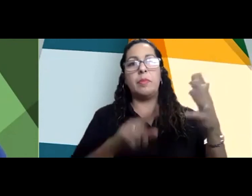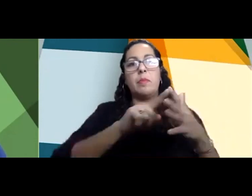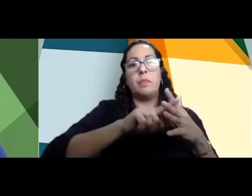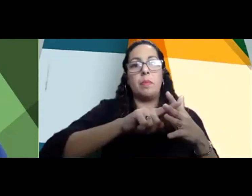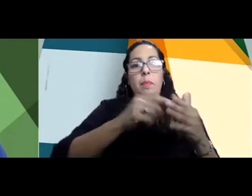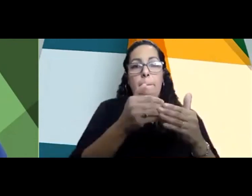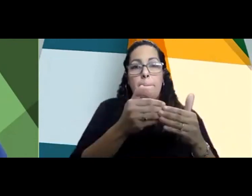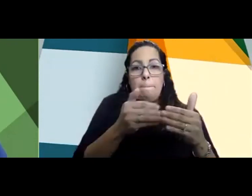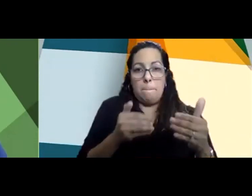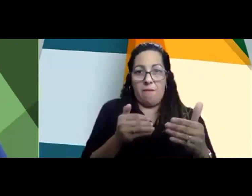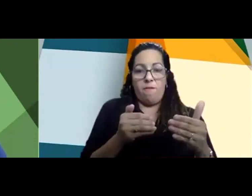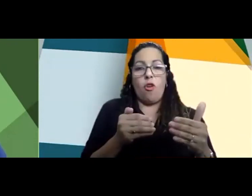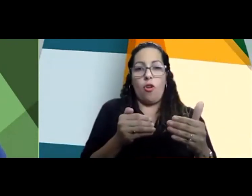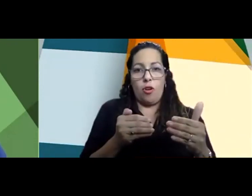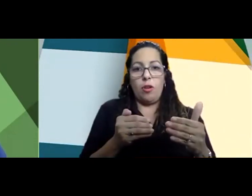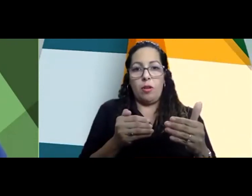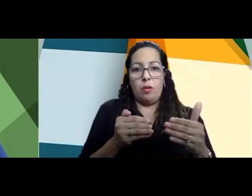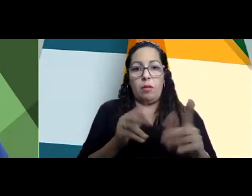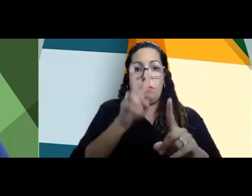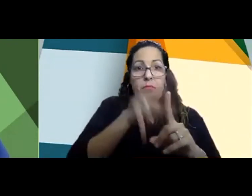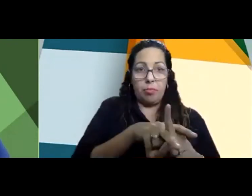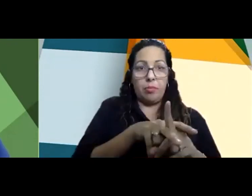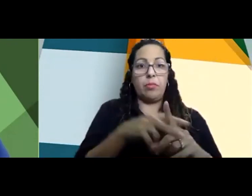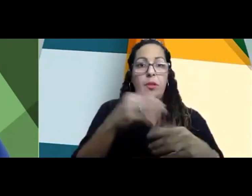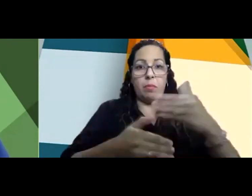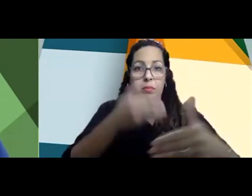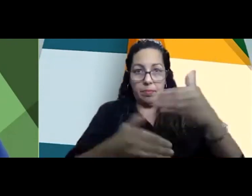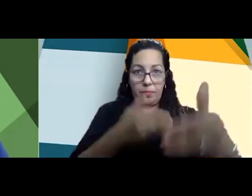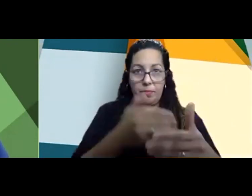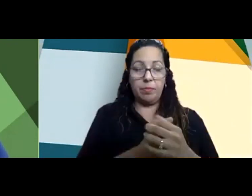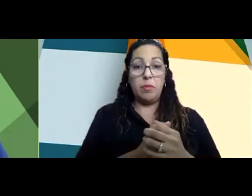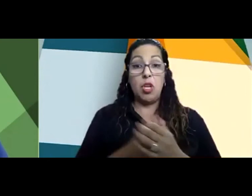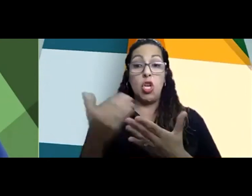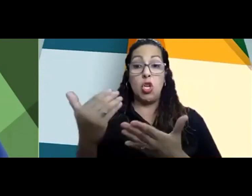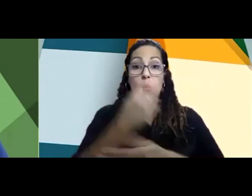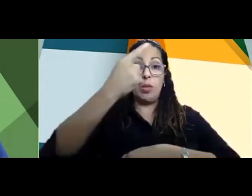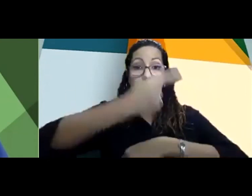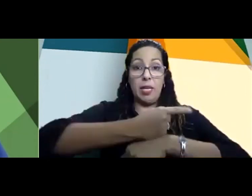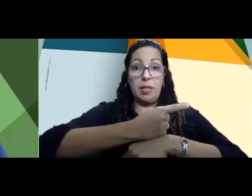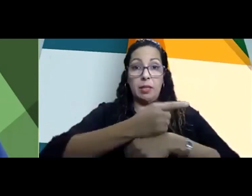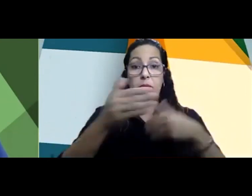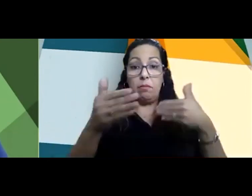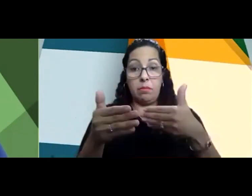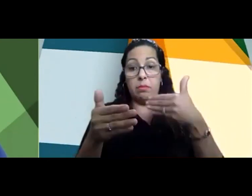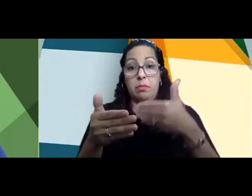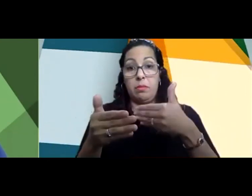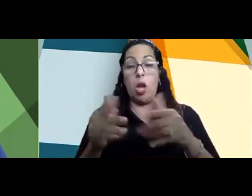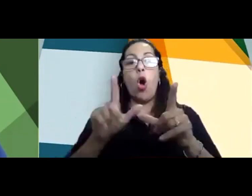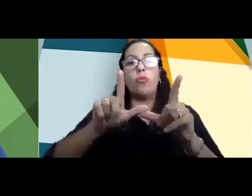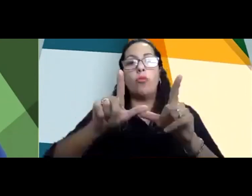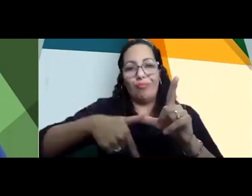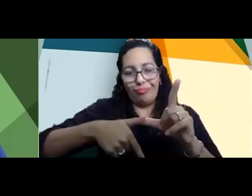the electronic proposal documents. As the due date time draws near, heavy traffic on the